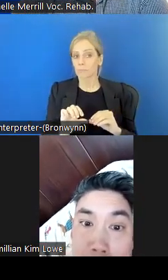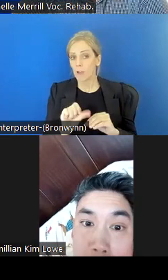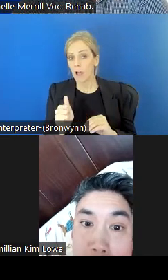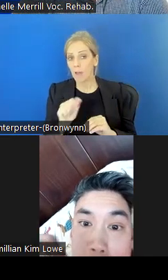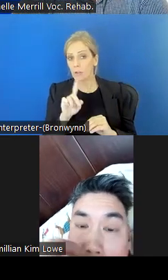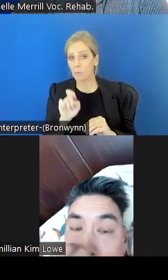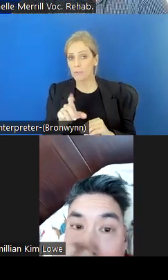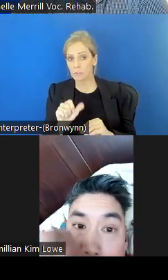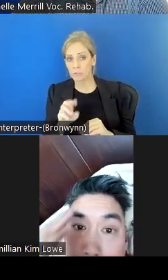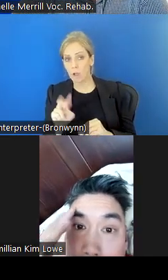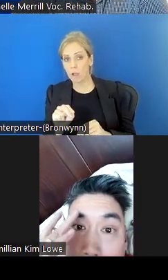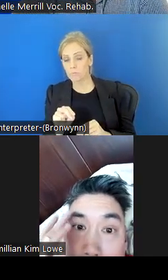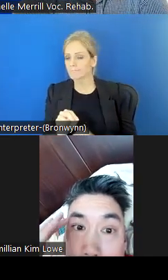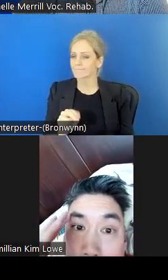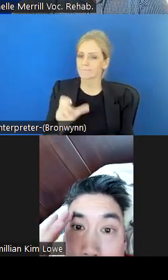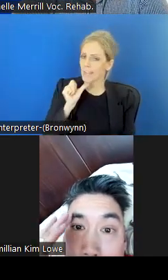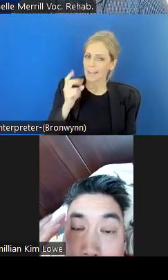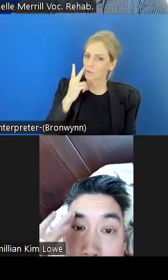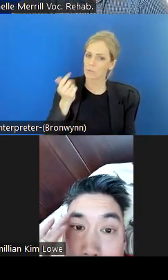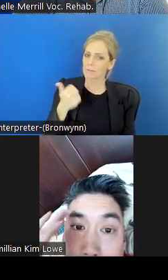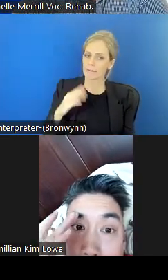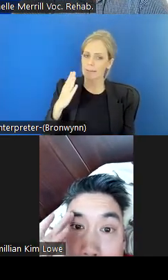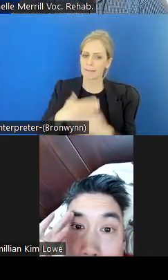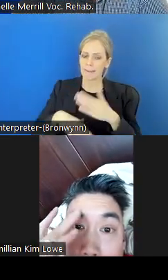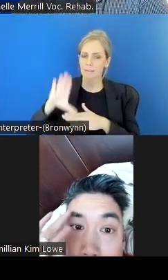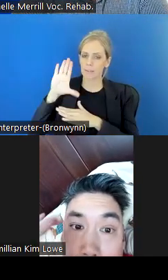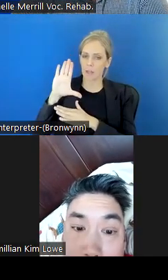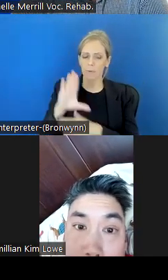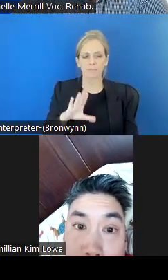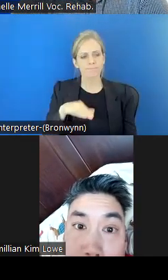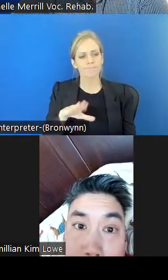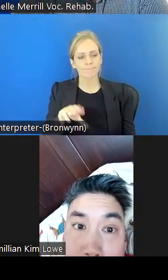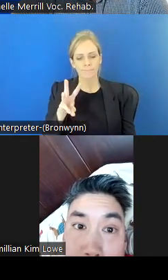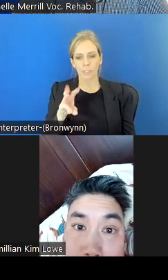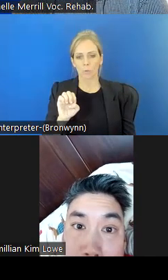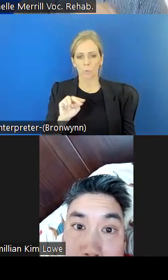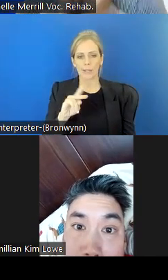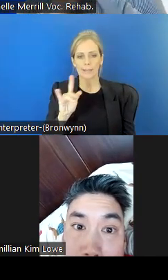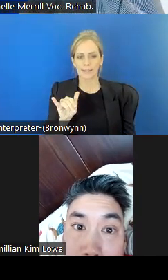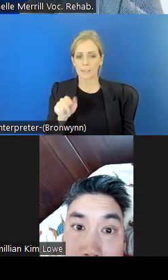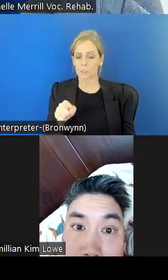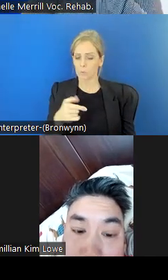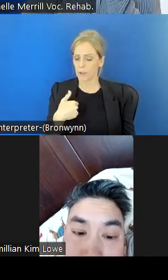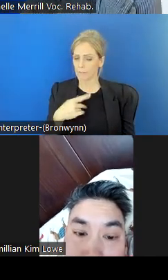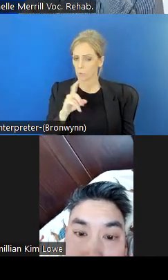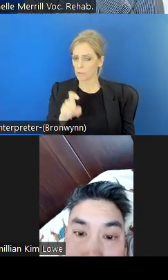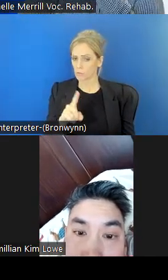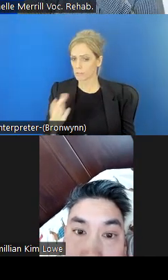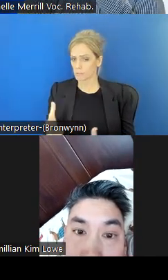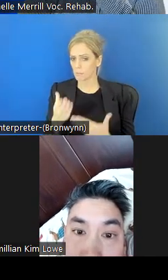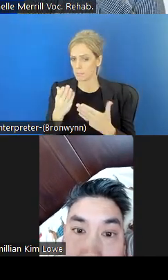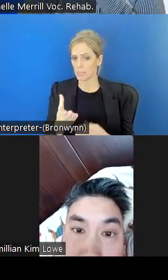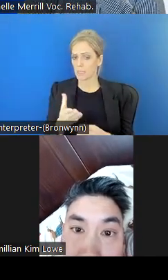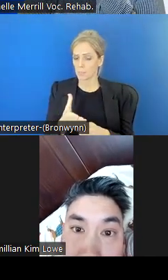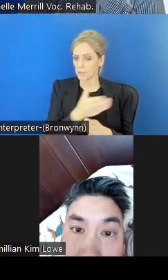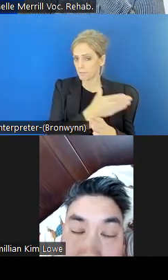Again, I don't see any hands up, but I'm wondering, Wendy, if you have any questions that were previously submitted that weren't asked today that